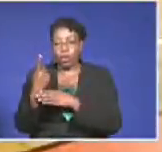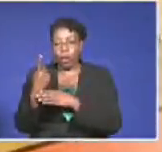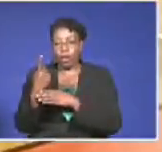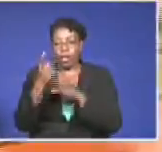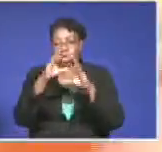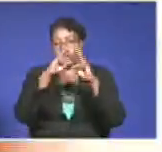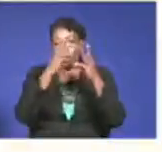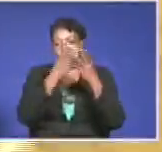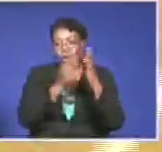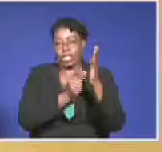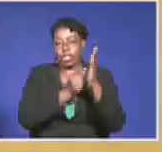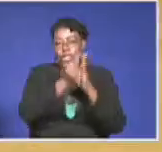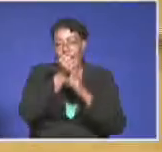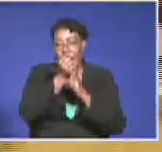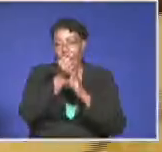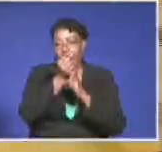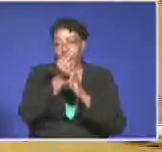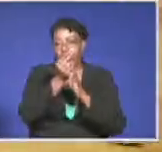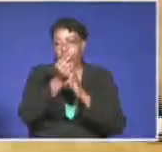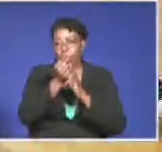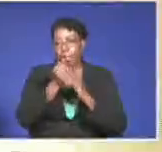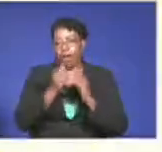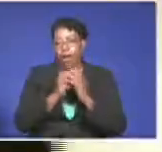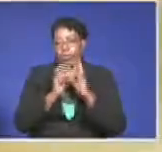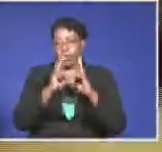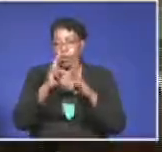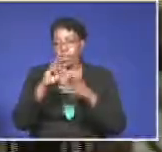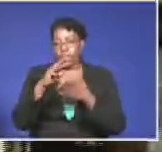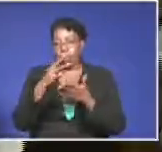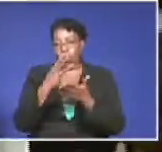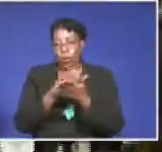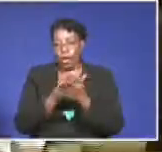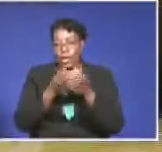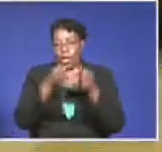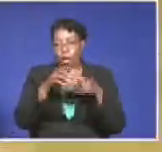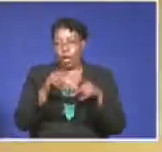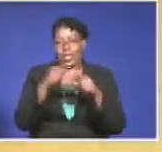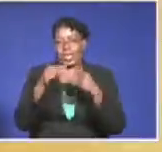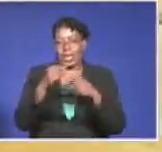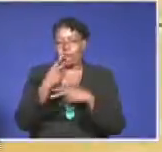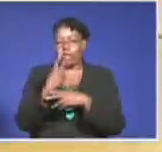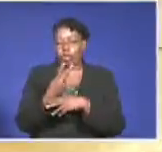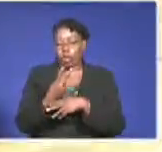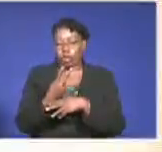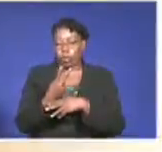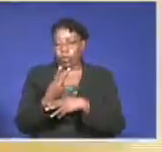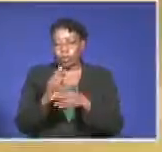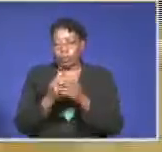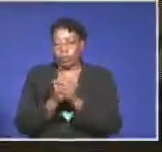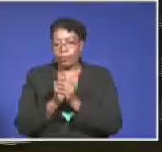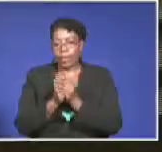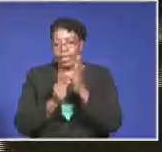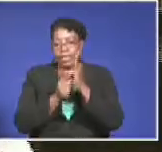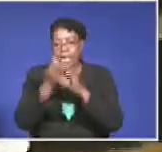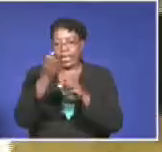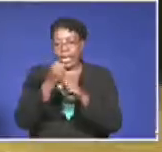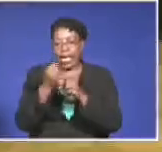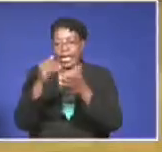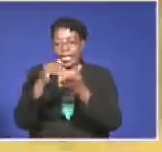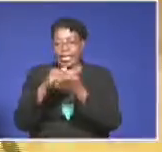Bank Giants responded well after suffering their first loss on the season in Game 2. Giants take Game 3 over the PJ